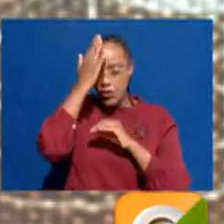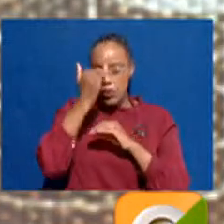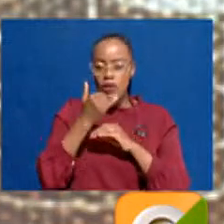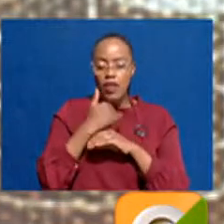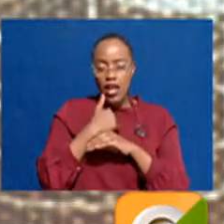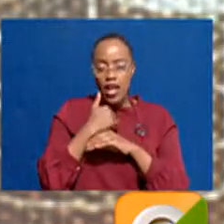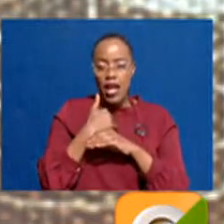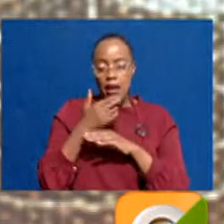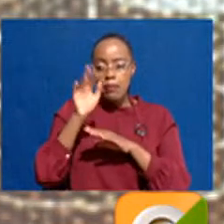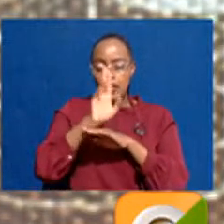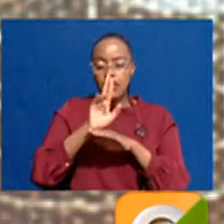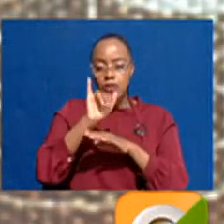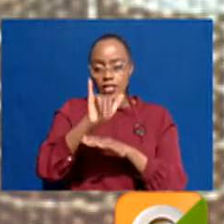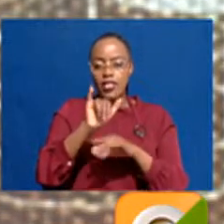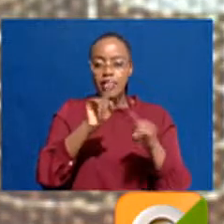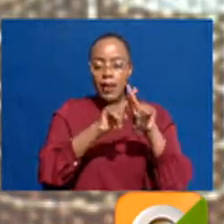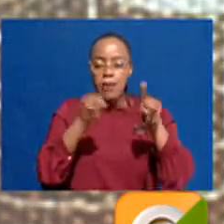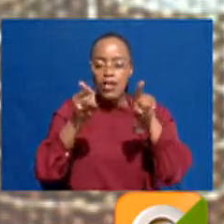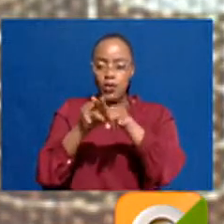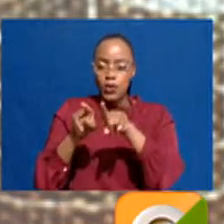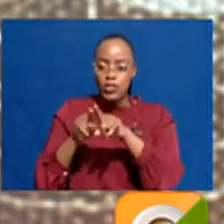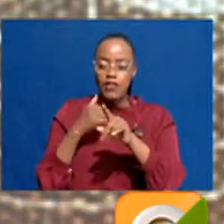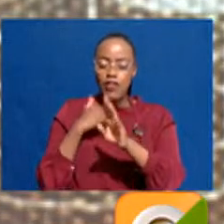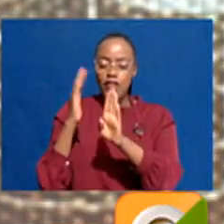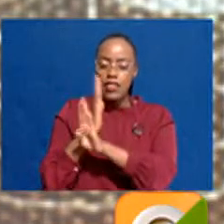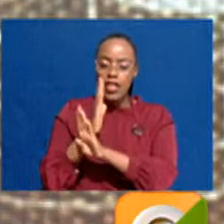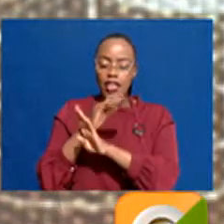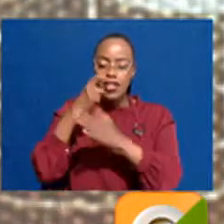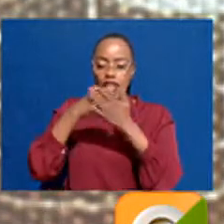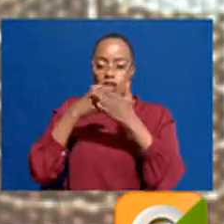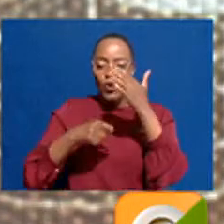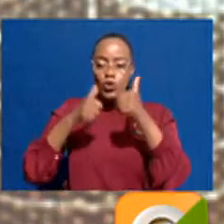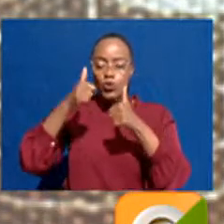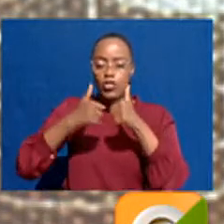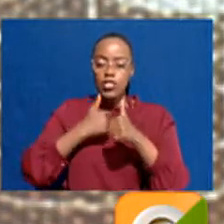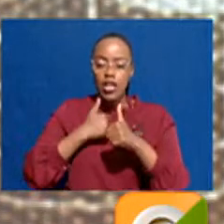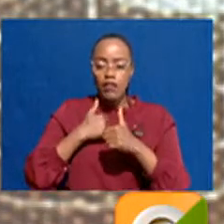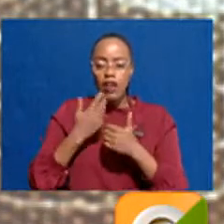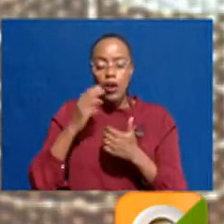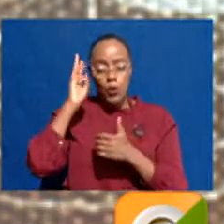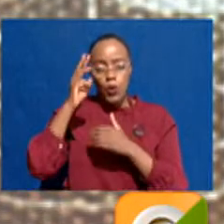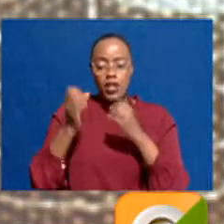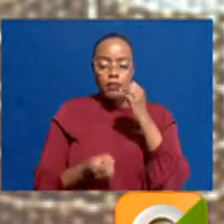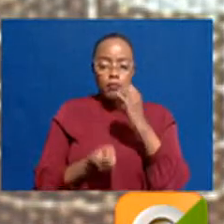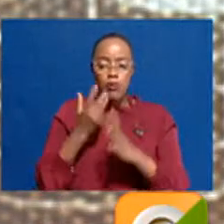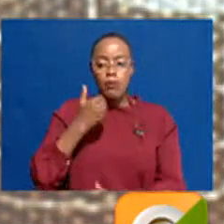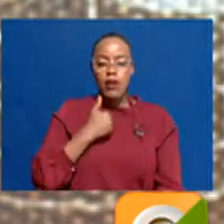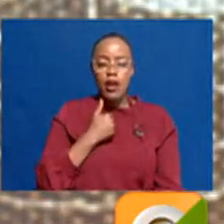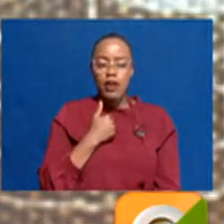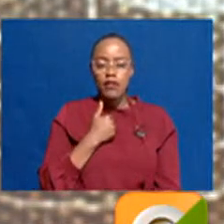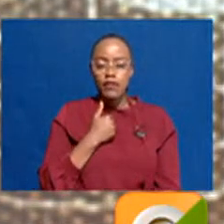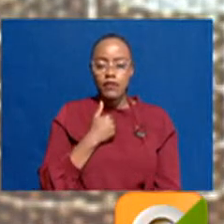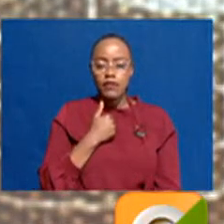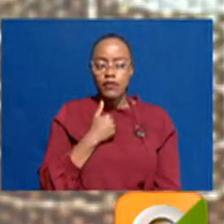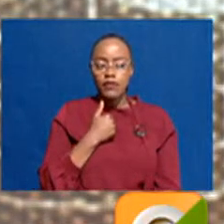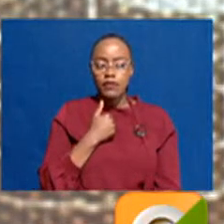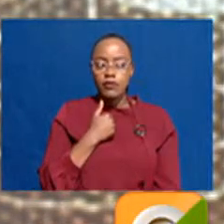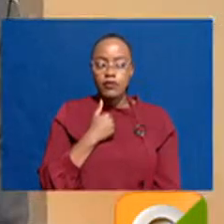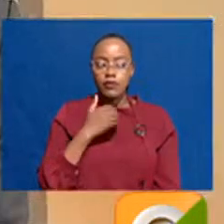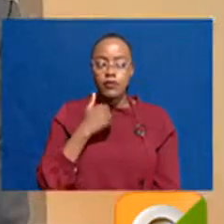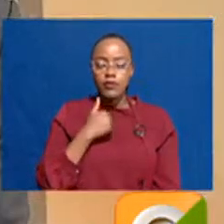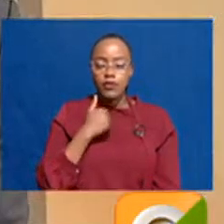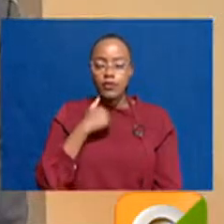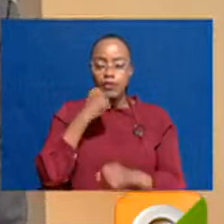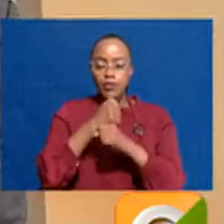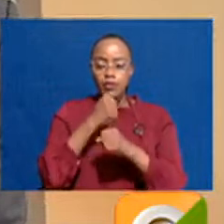be spent. Okay. So it is the hidden costs right. that will come in. Mm. Do you have an estimate of